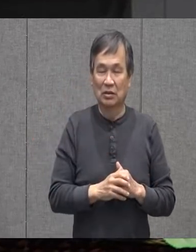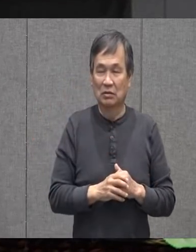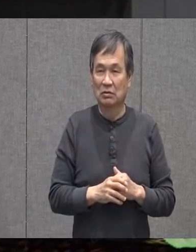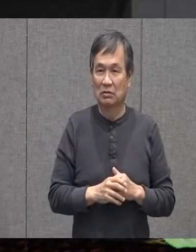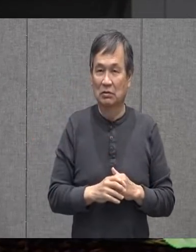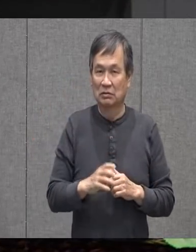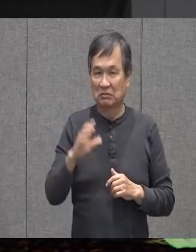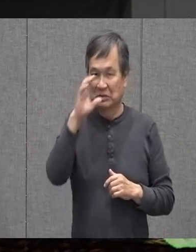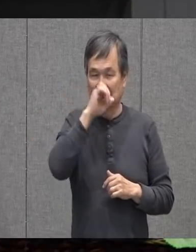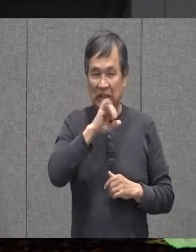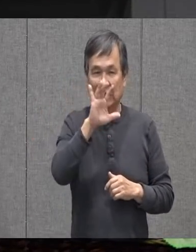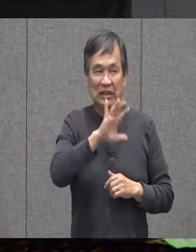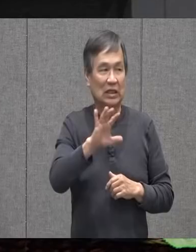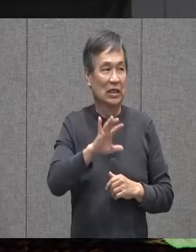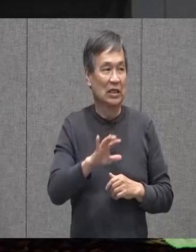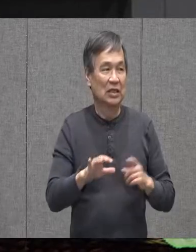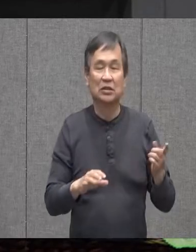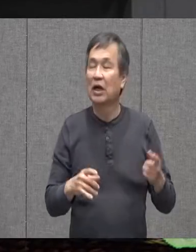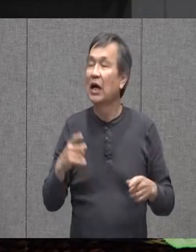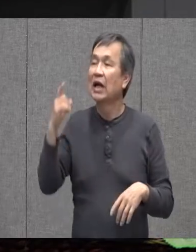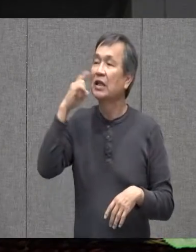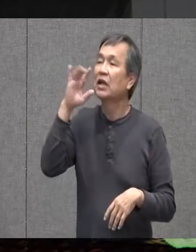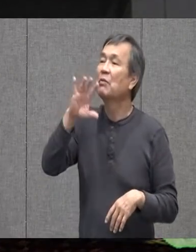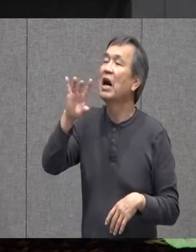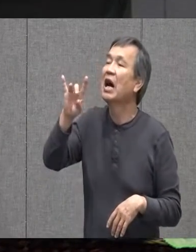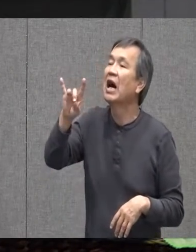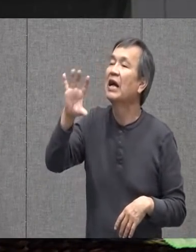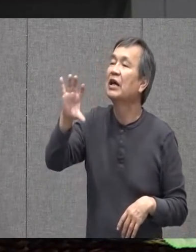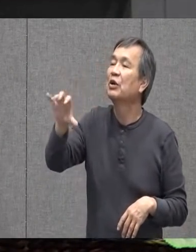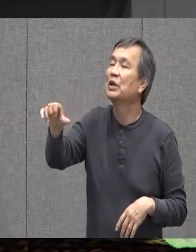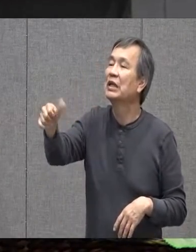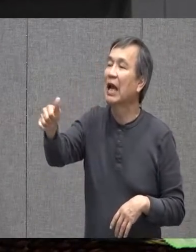top. I bet you about 810.